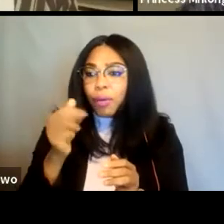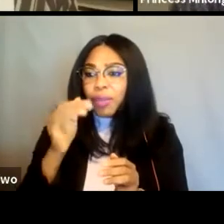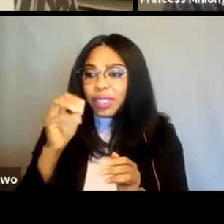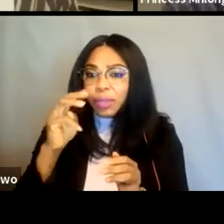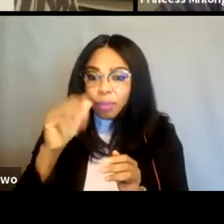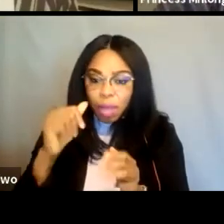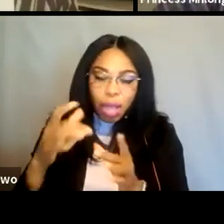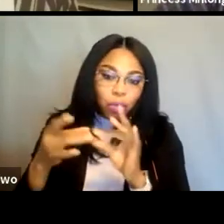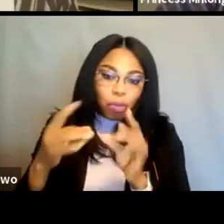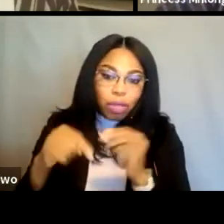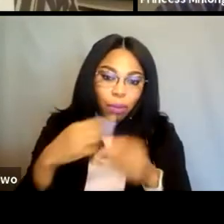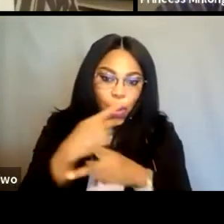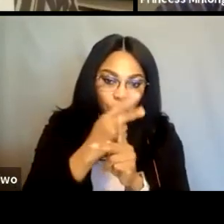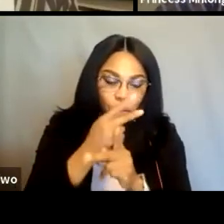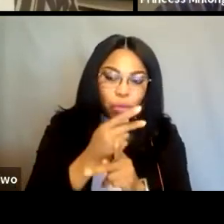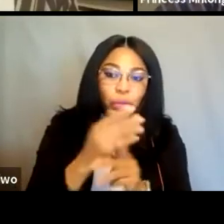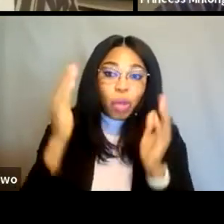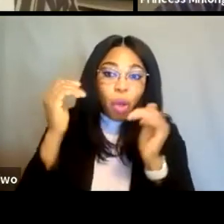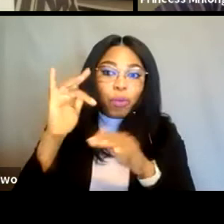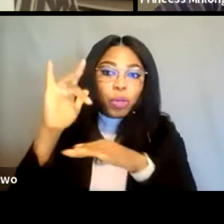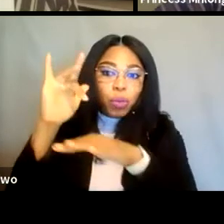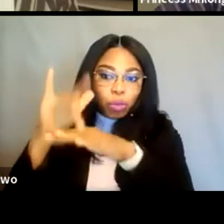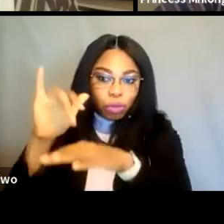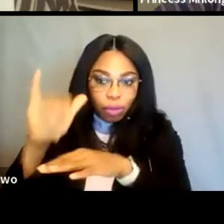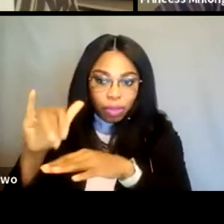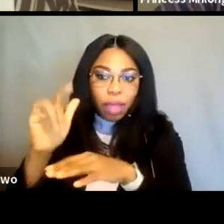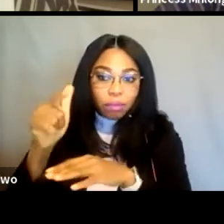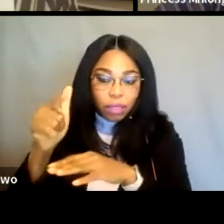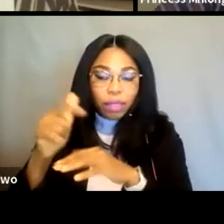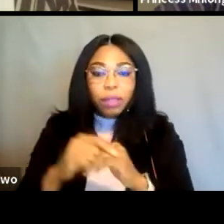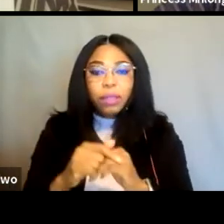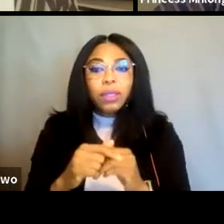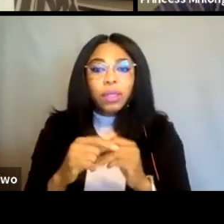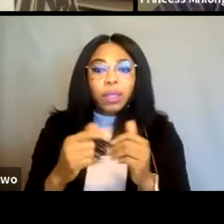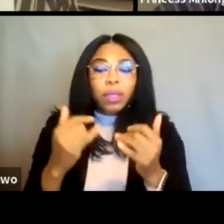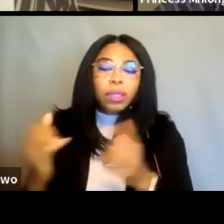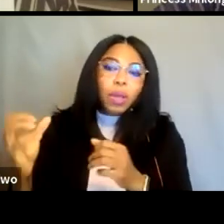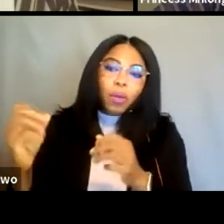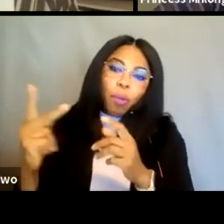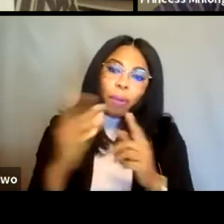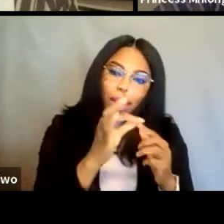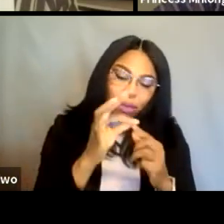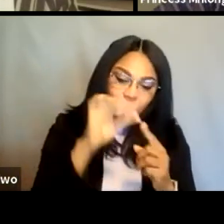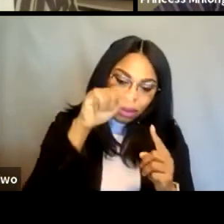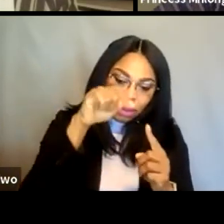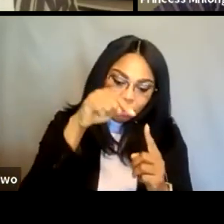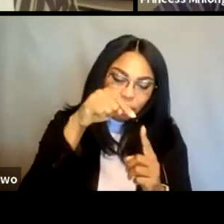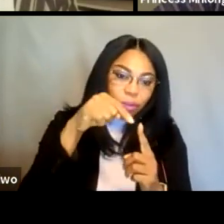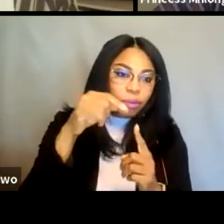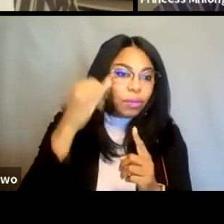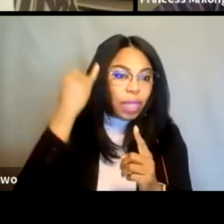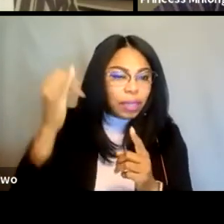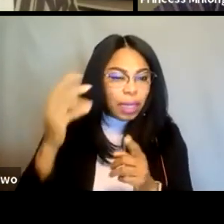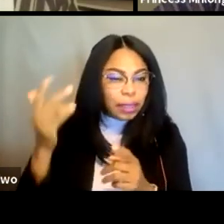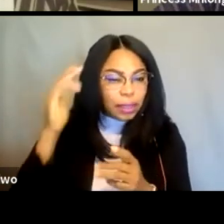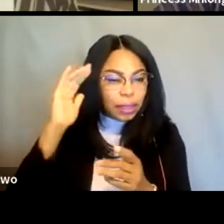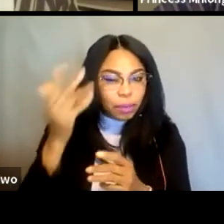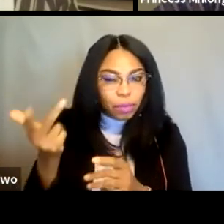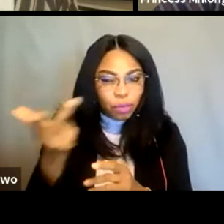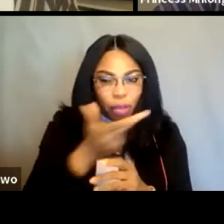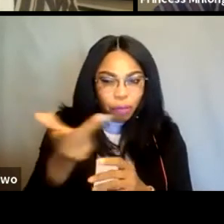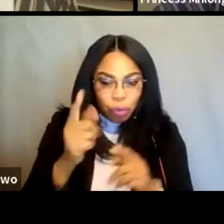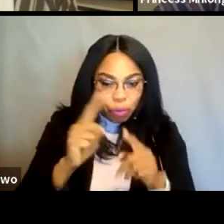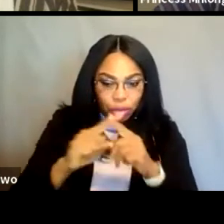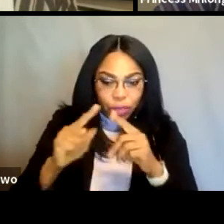we get there. We can revisit that. But I want to come back to that idea of, it seems the three of you are different